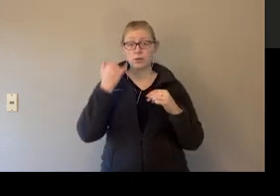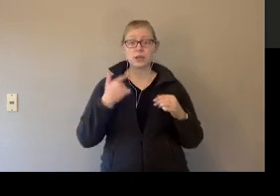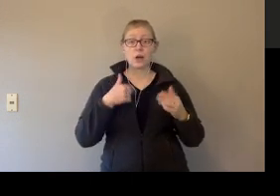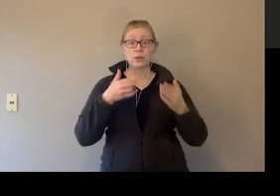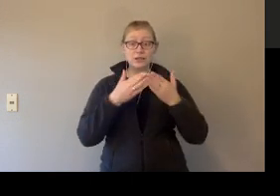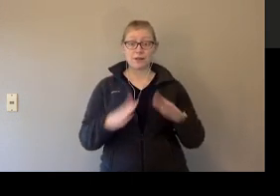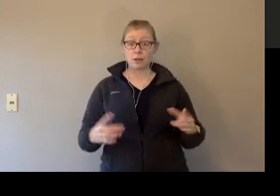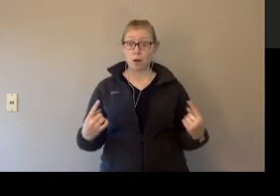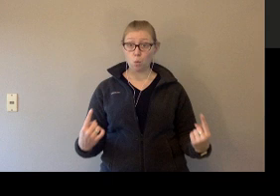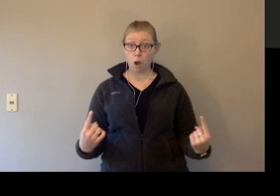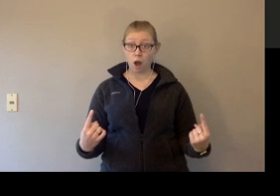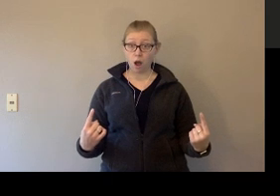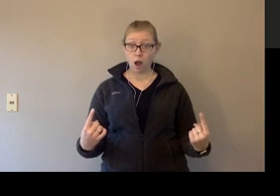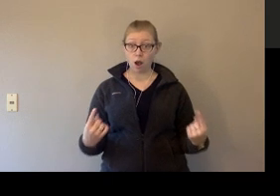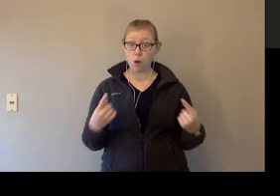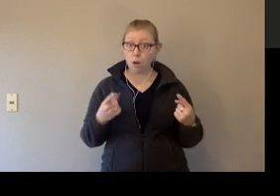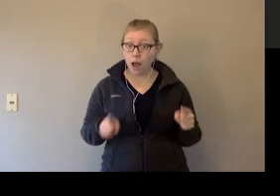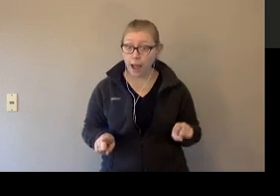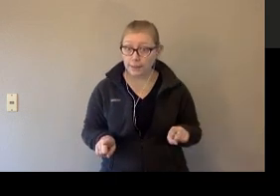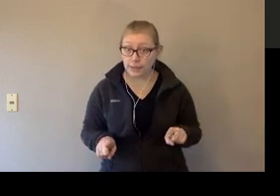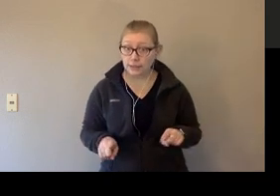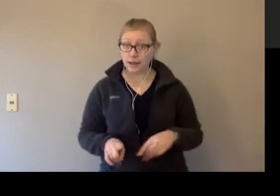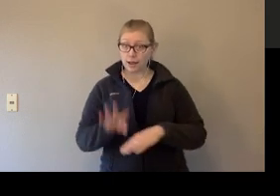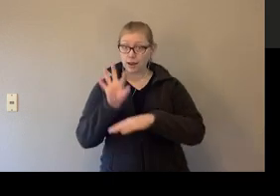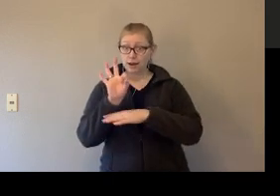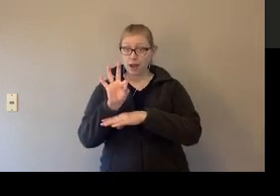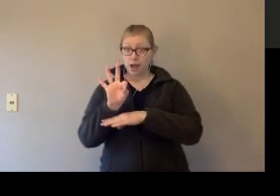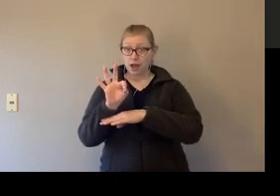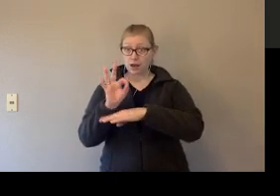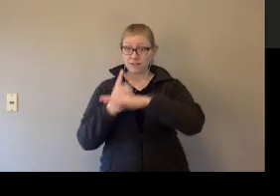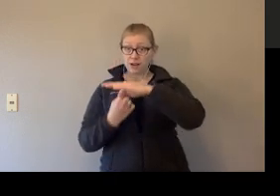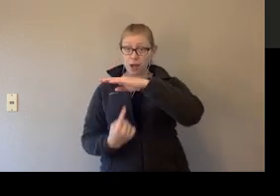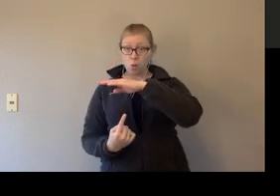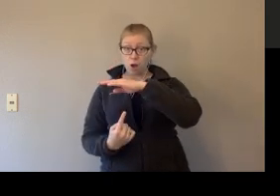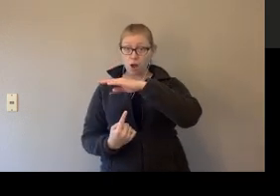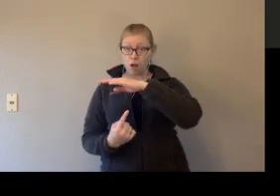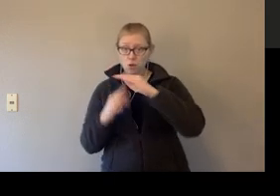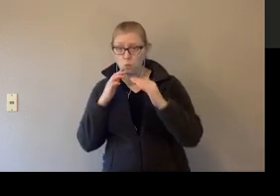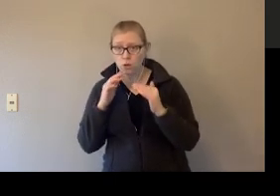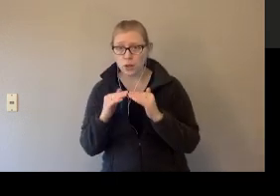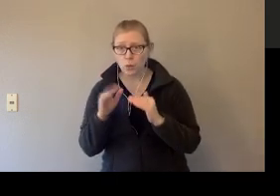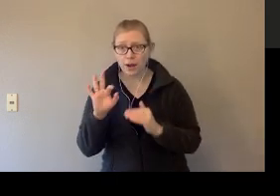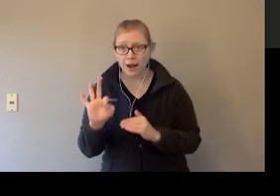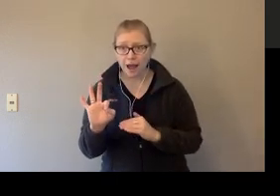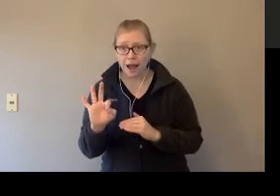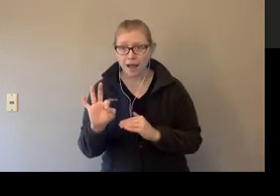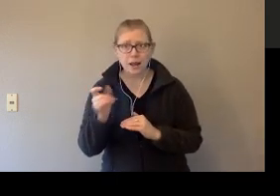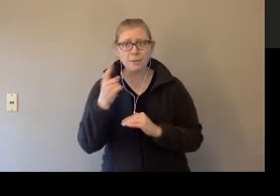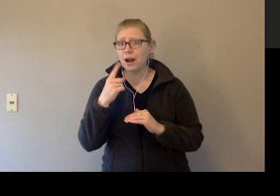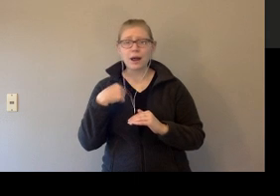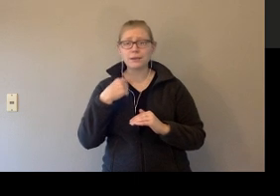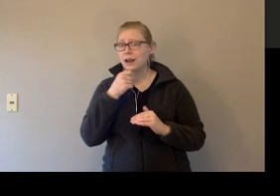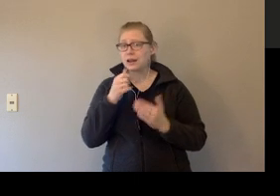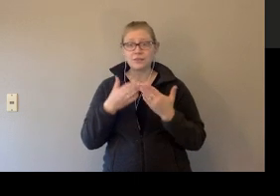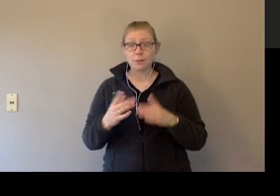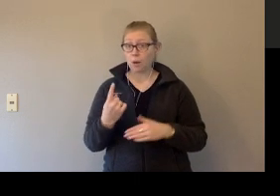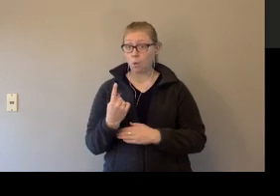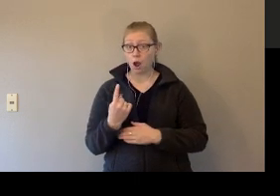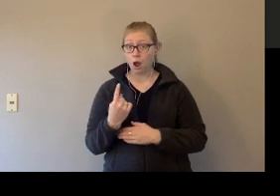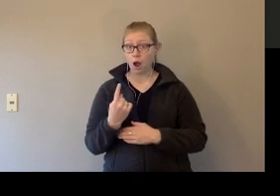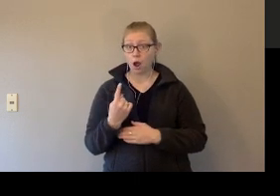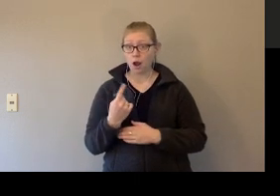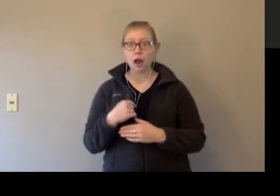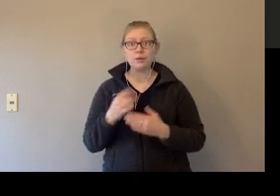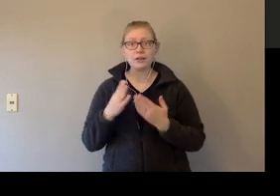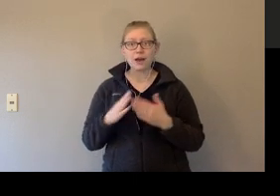1, if I divided 9 by 1, I would have 9. But I'm only dividing by half, so that half is going to go in there twice